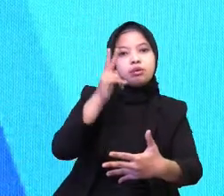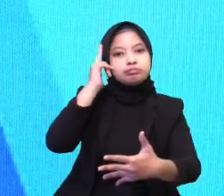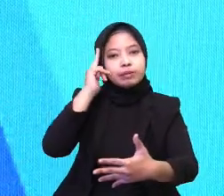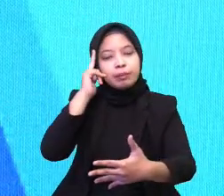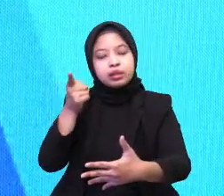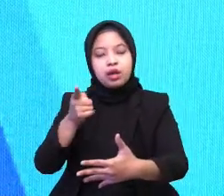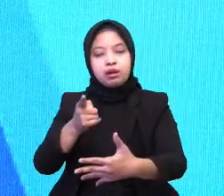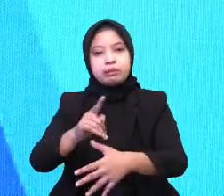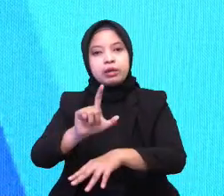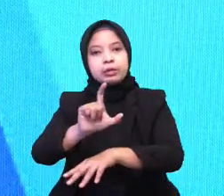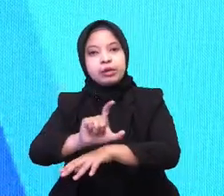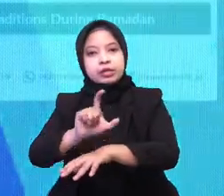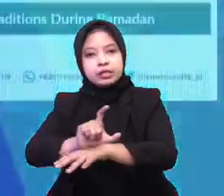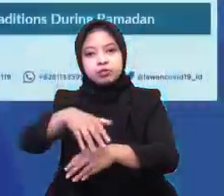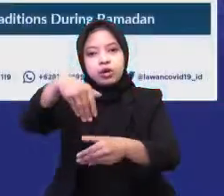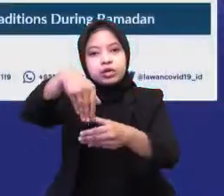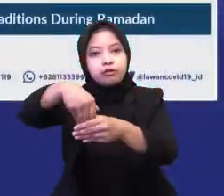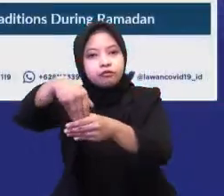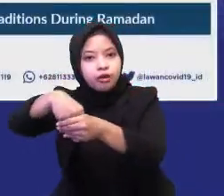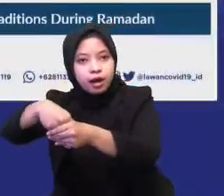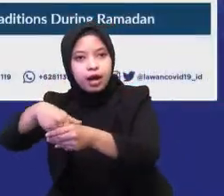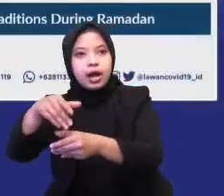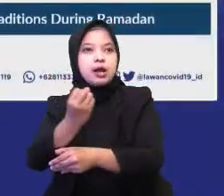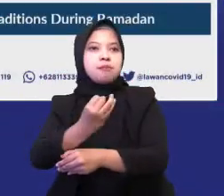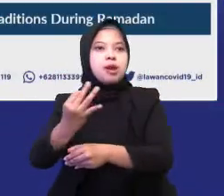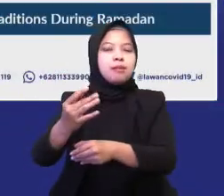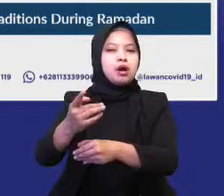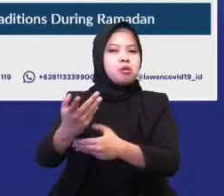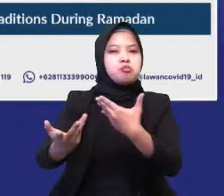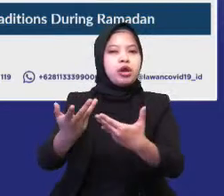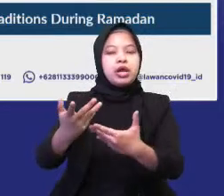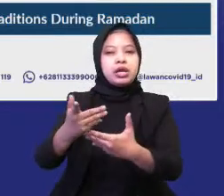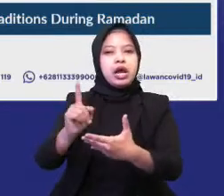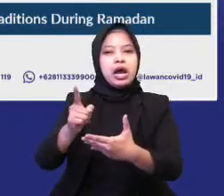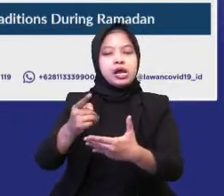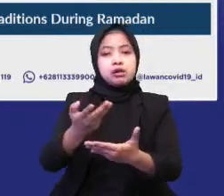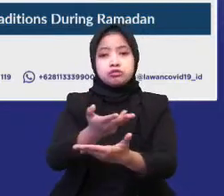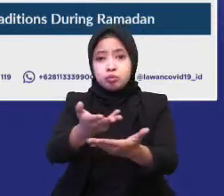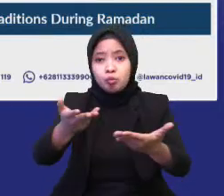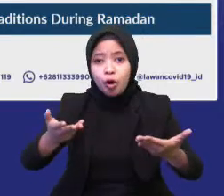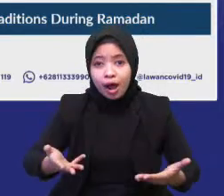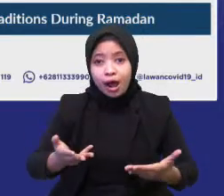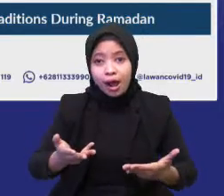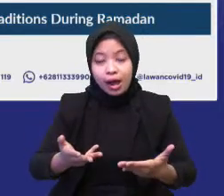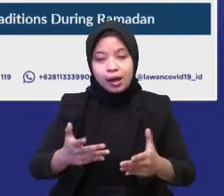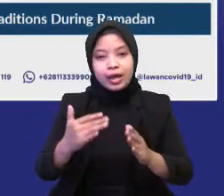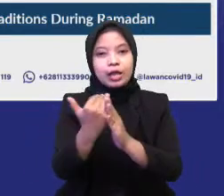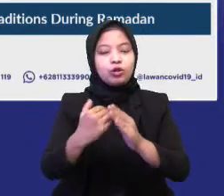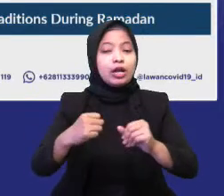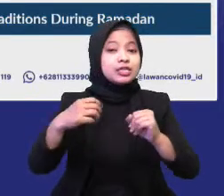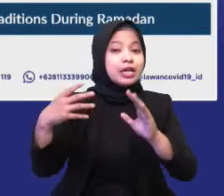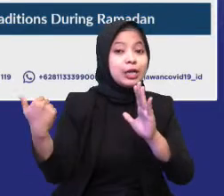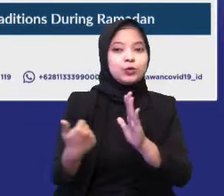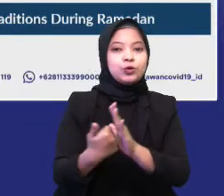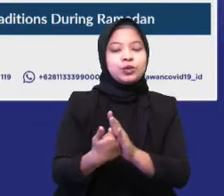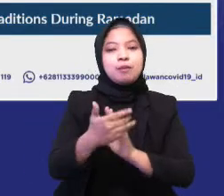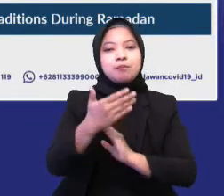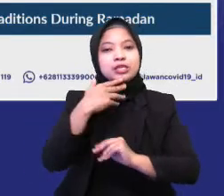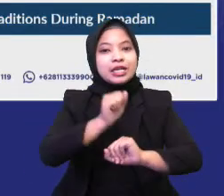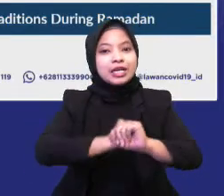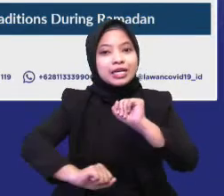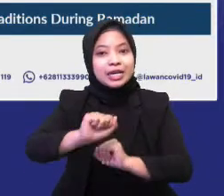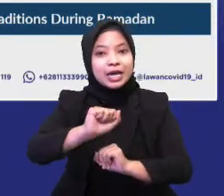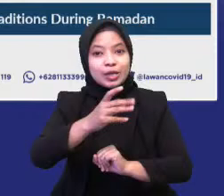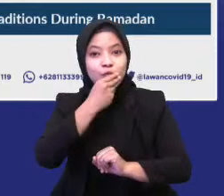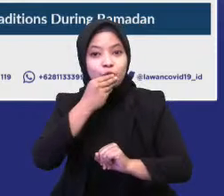recitations, zakat, infak, alms, and endowment, while still abiding to all health protocol measures.